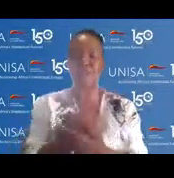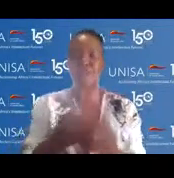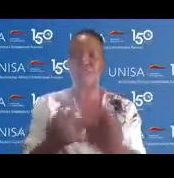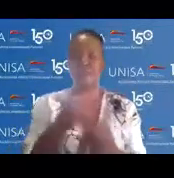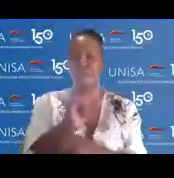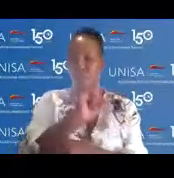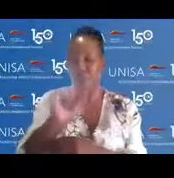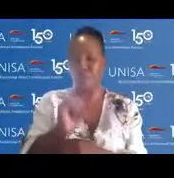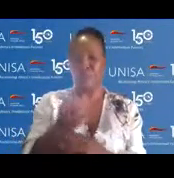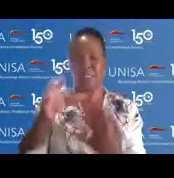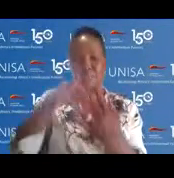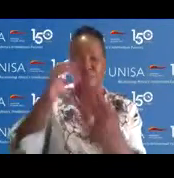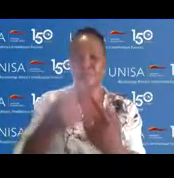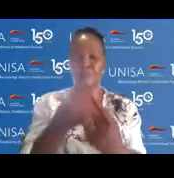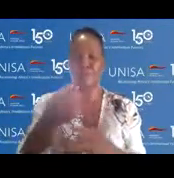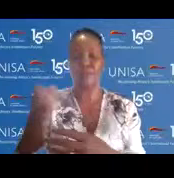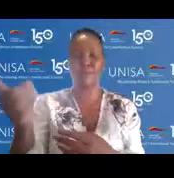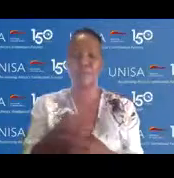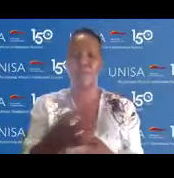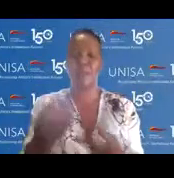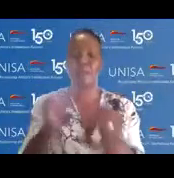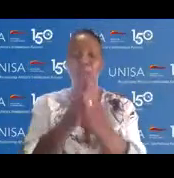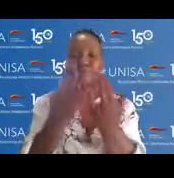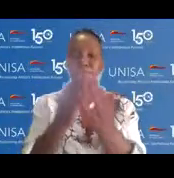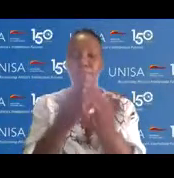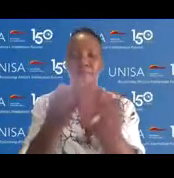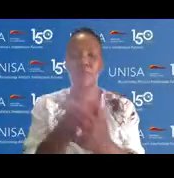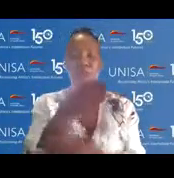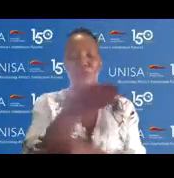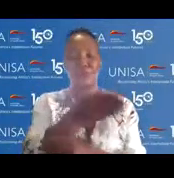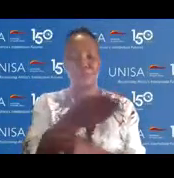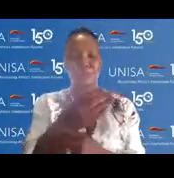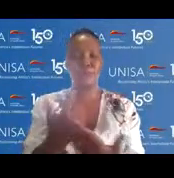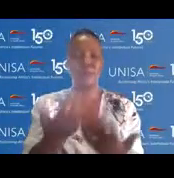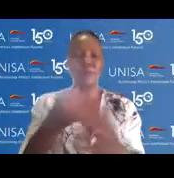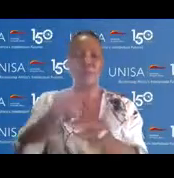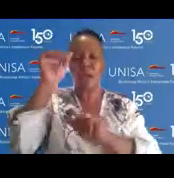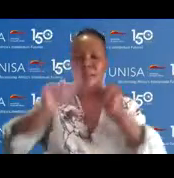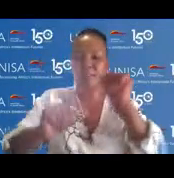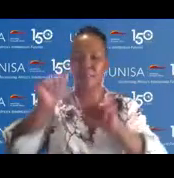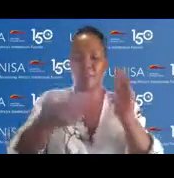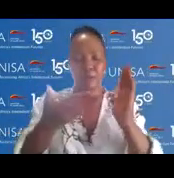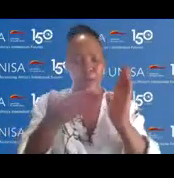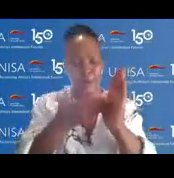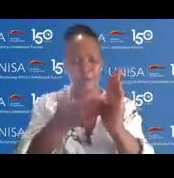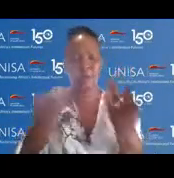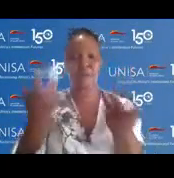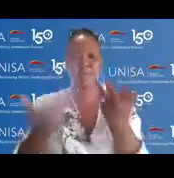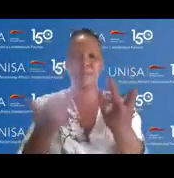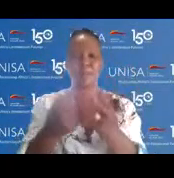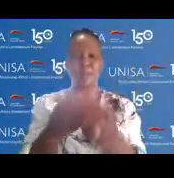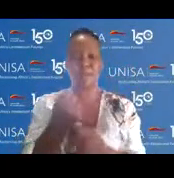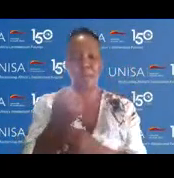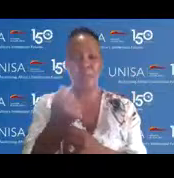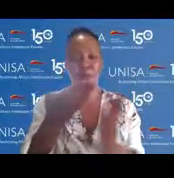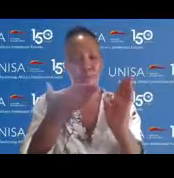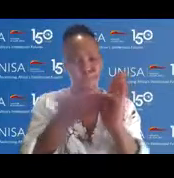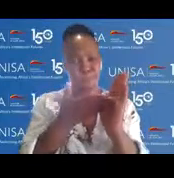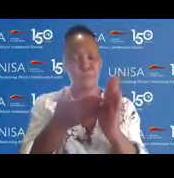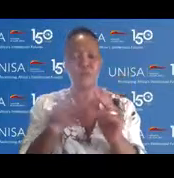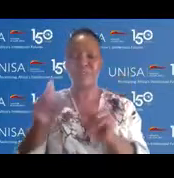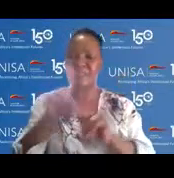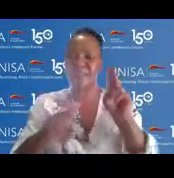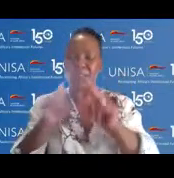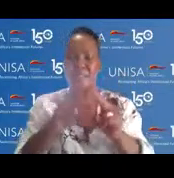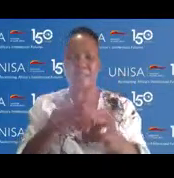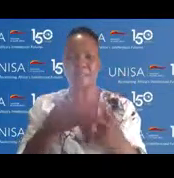materials. So if you've got study materials that you've got available, your assessments are here, your finances. So you can quickly check and see, am